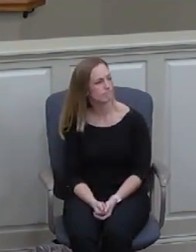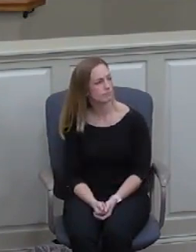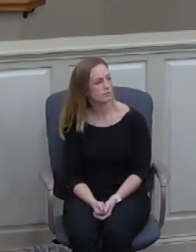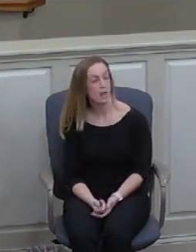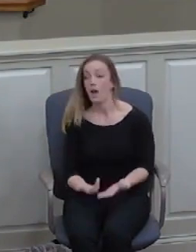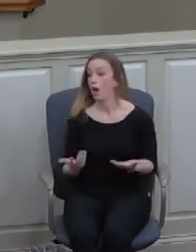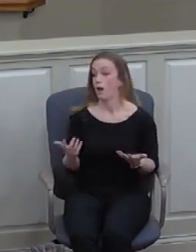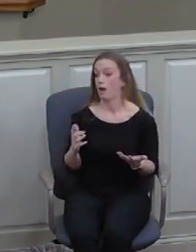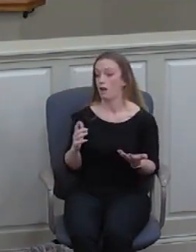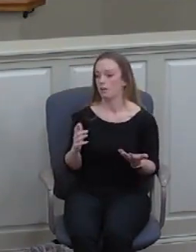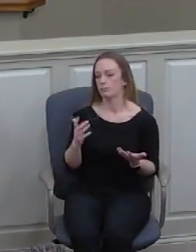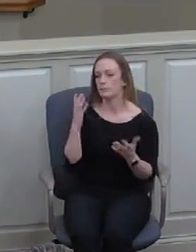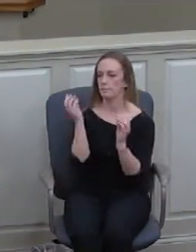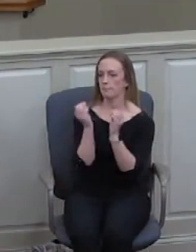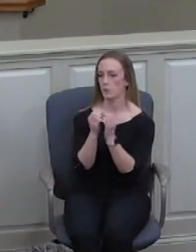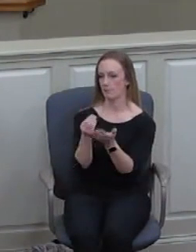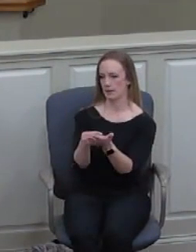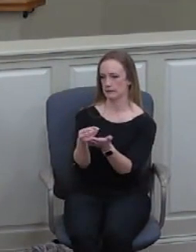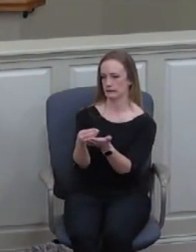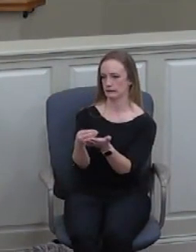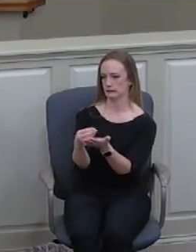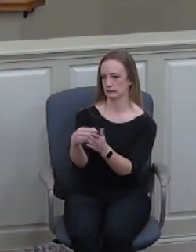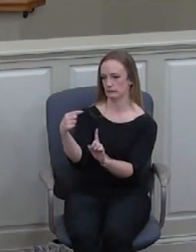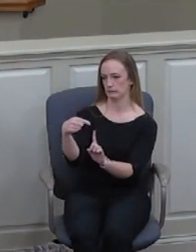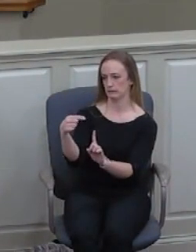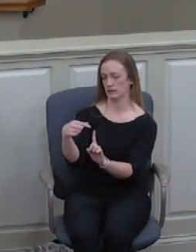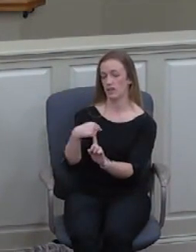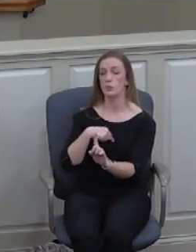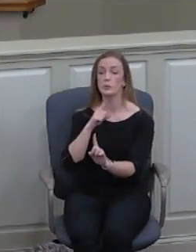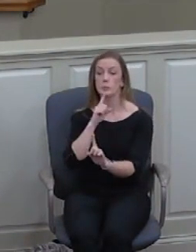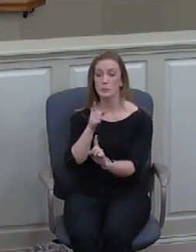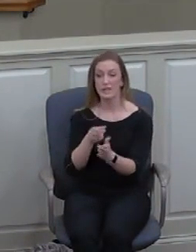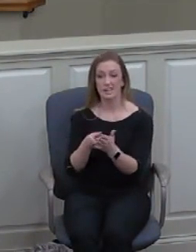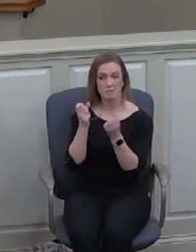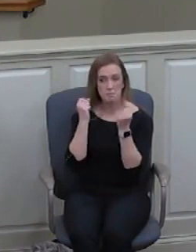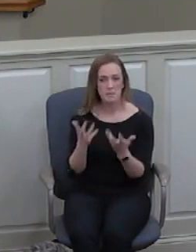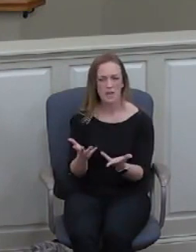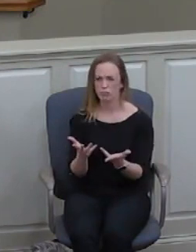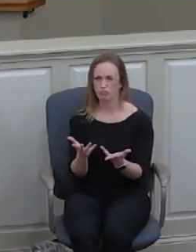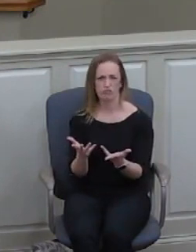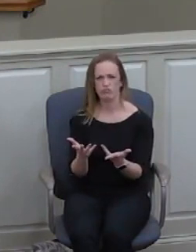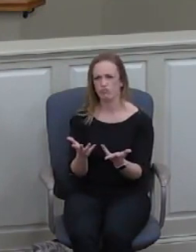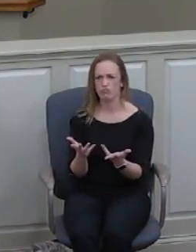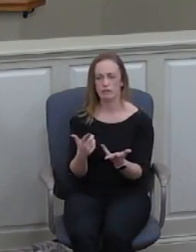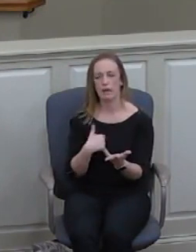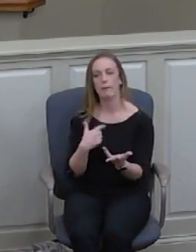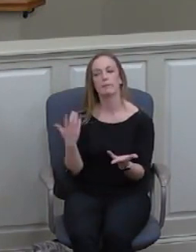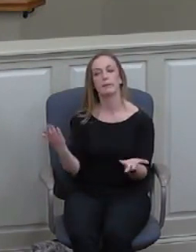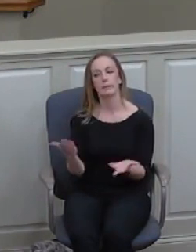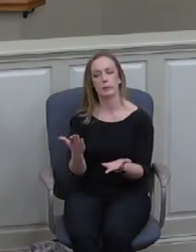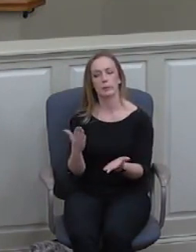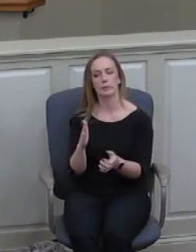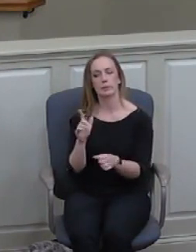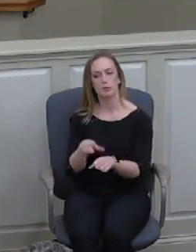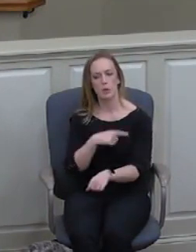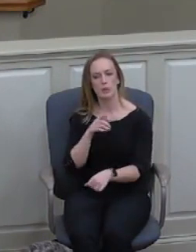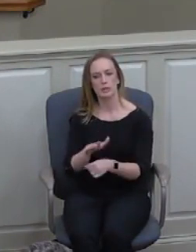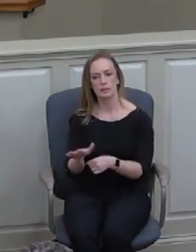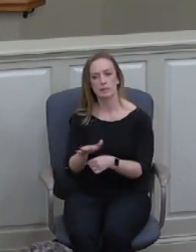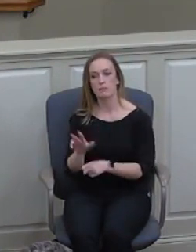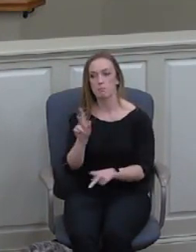mind. Just that it's more money. I mean, Okay, and okay. honestly, I haven't heard that many, Okay. but I've been here long enough to know that people usually don't come in